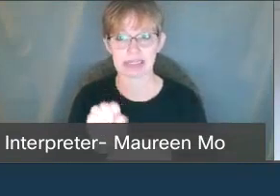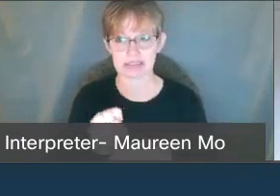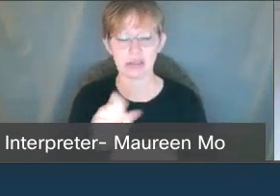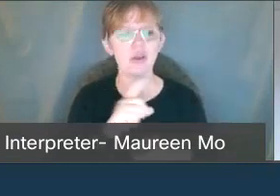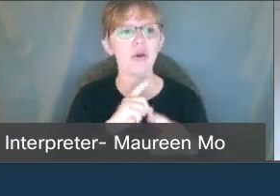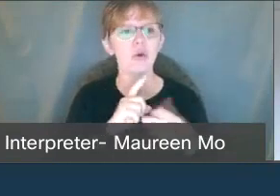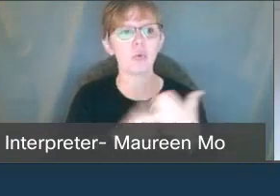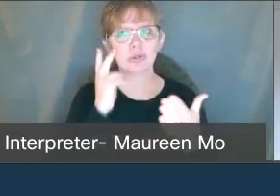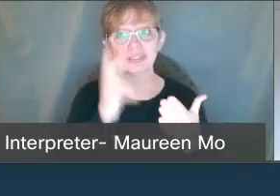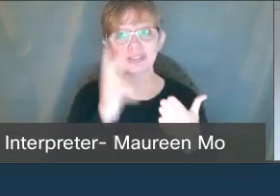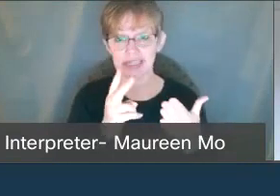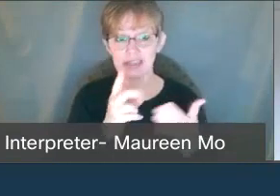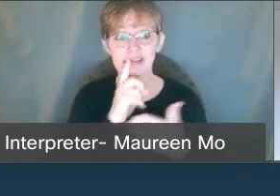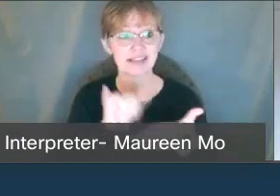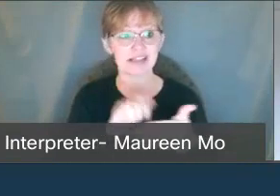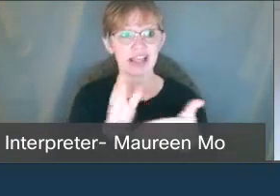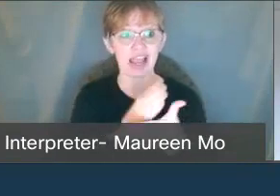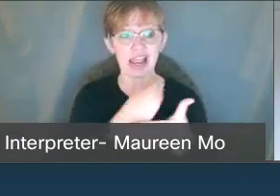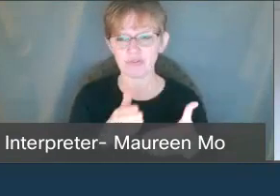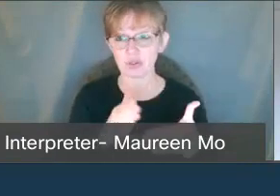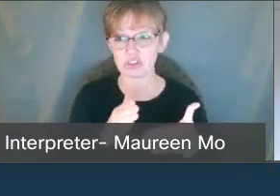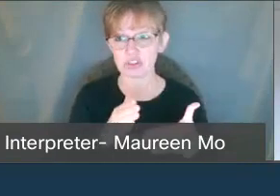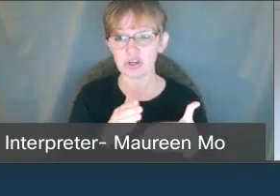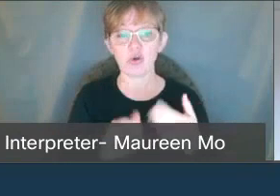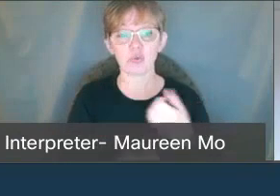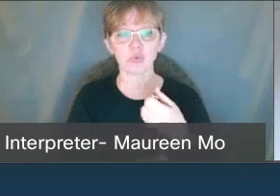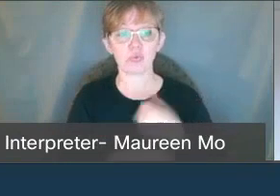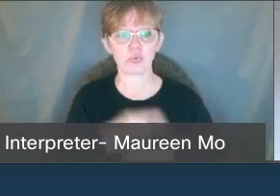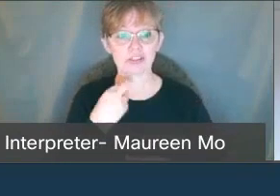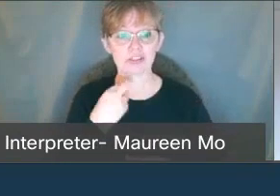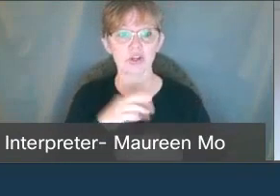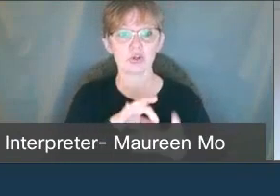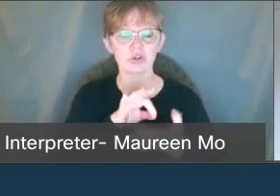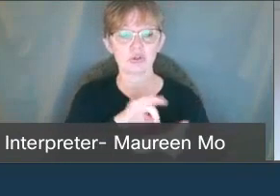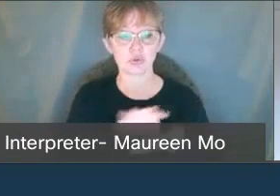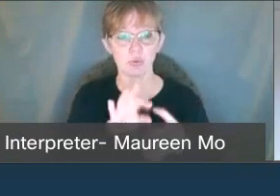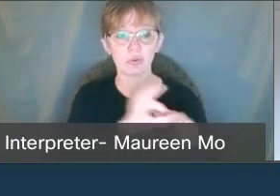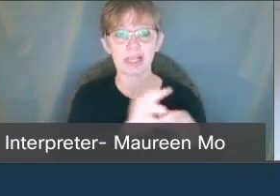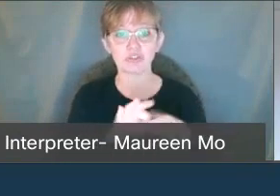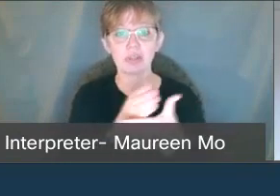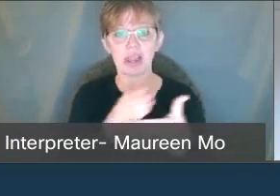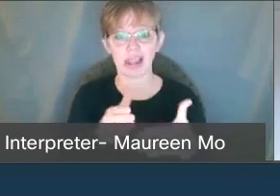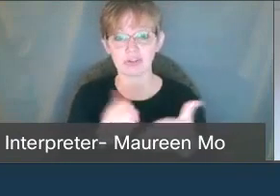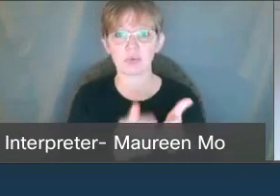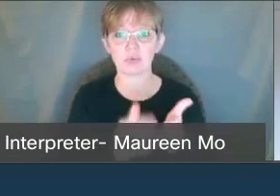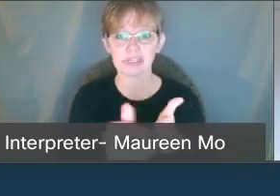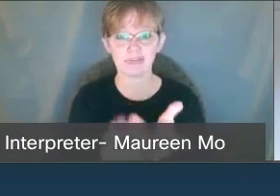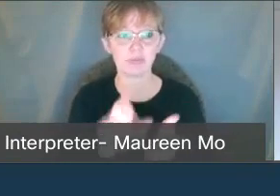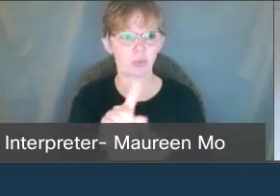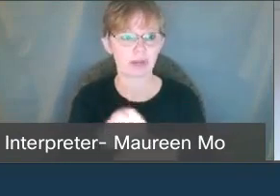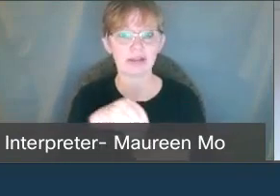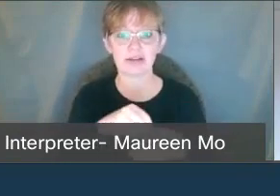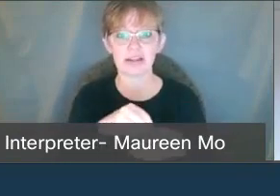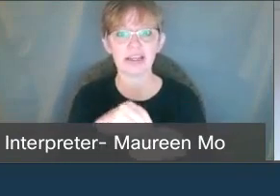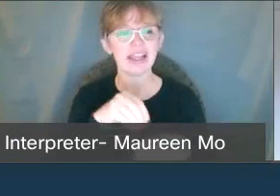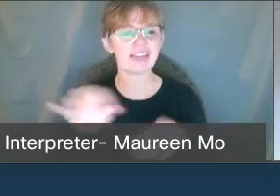now is that the average risk score relates to the average recidivism rate in the same way across groups, which in other words indicates to